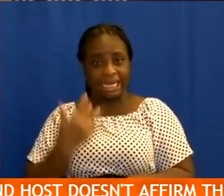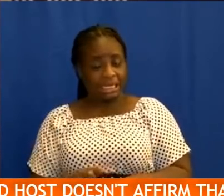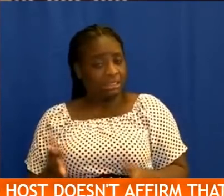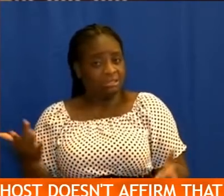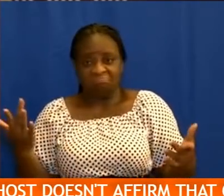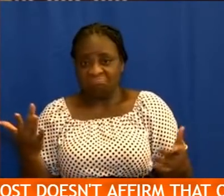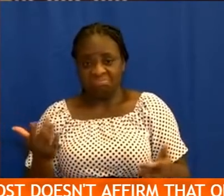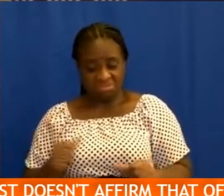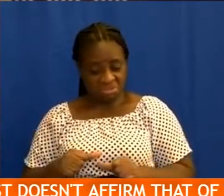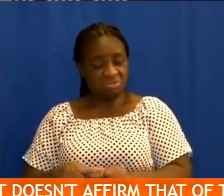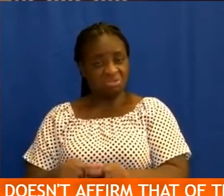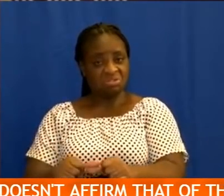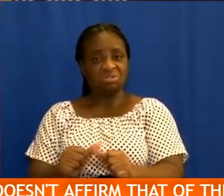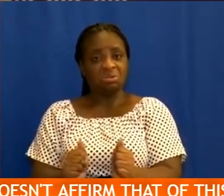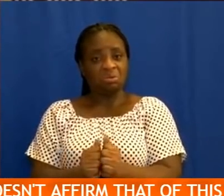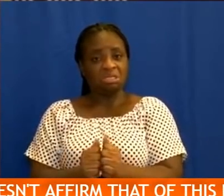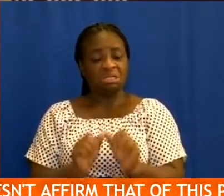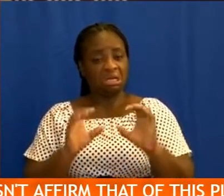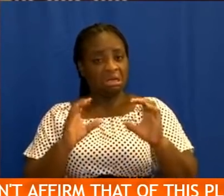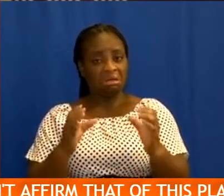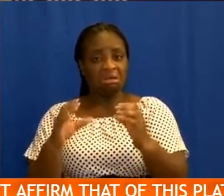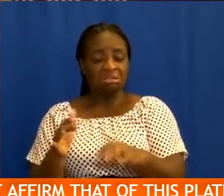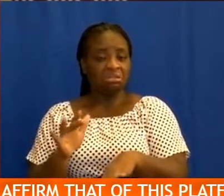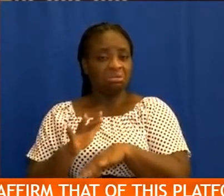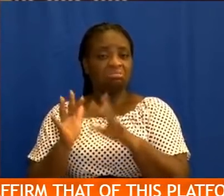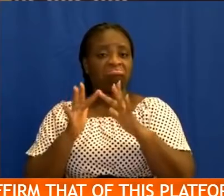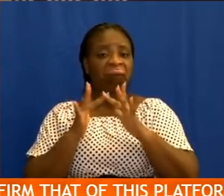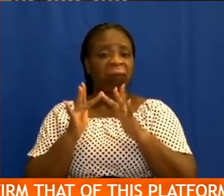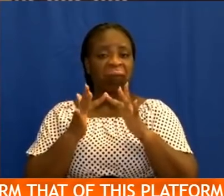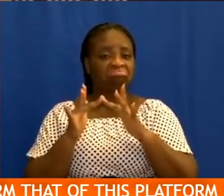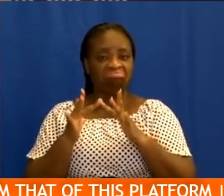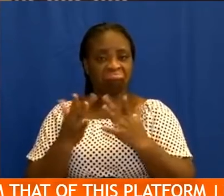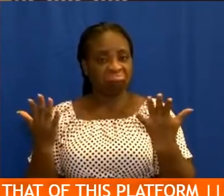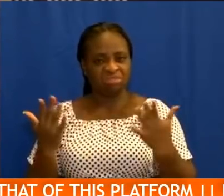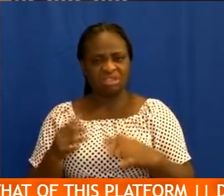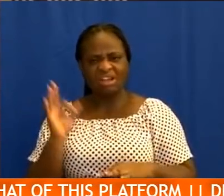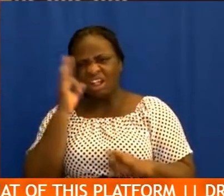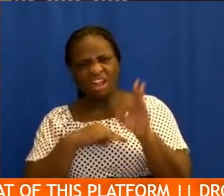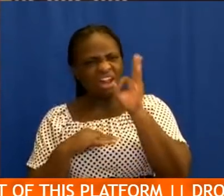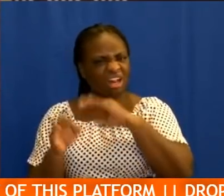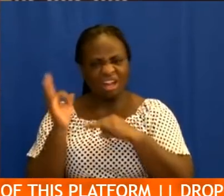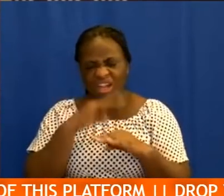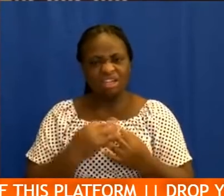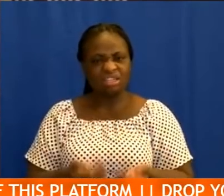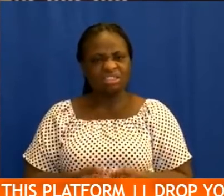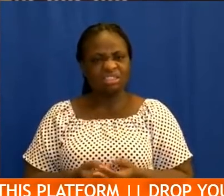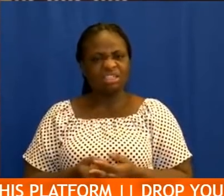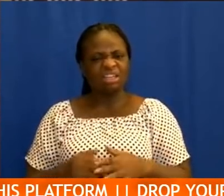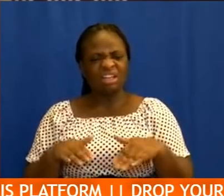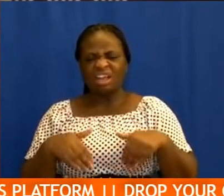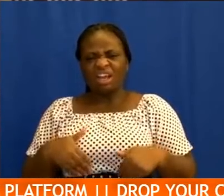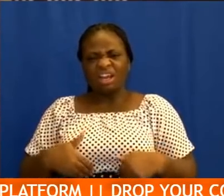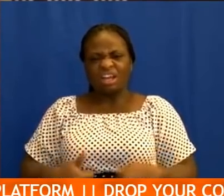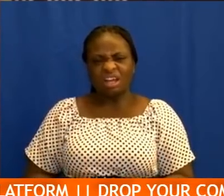lucky enough to continue with some of your classes online. The frustrations, the